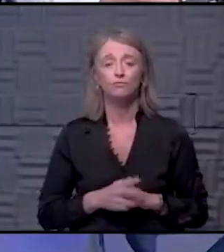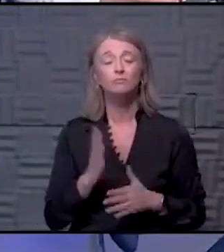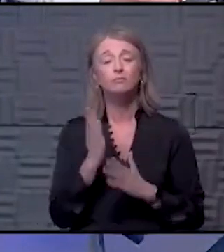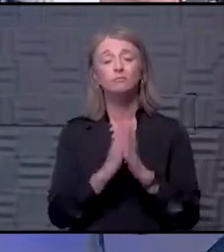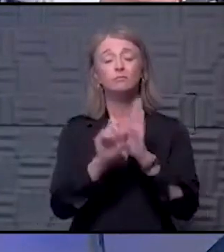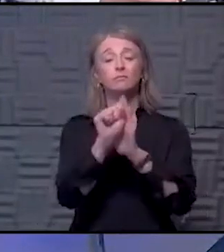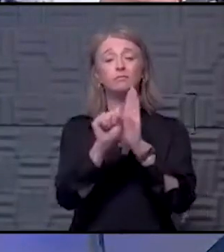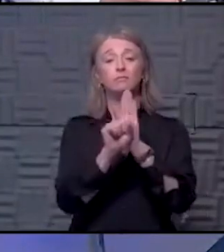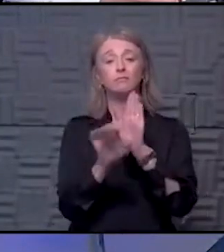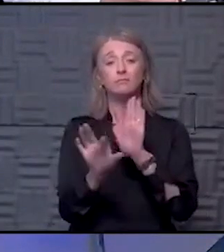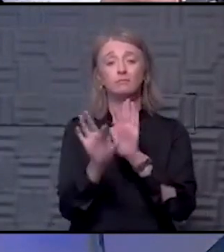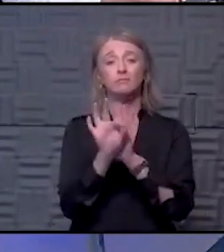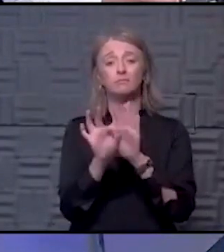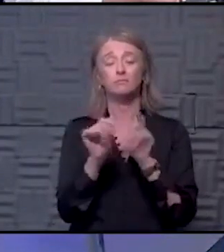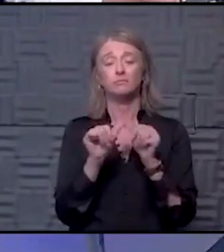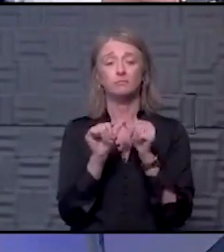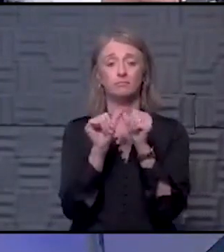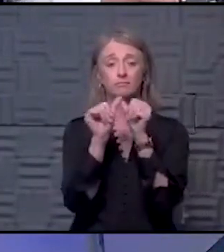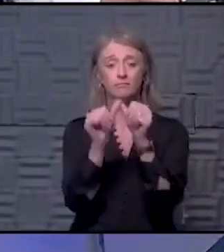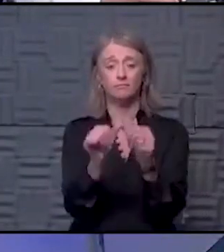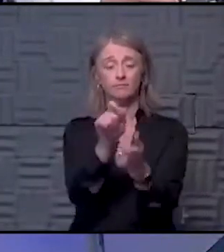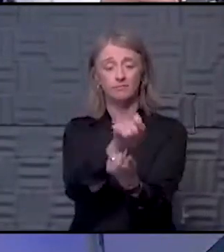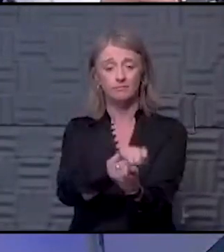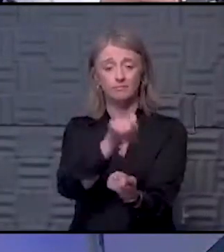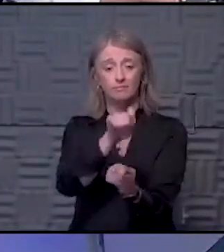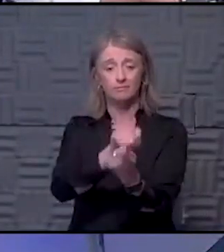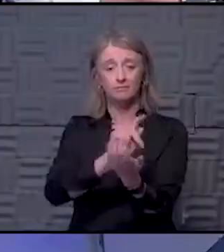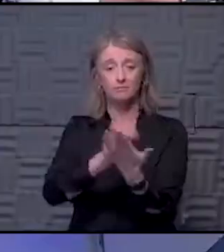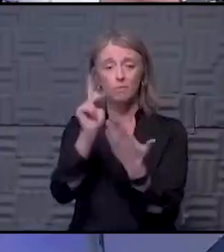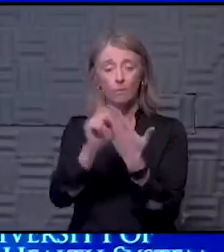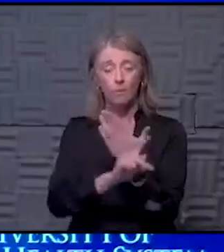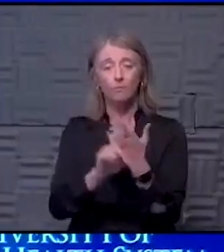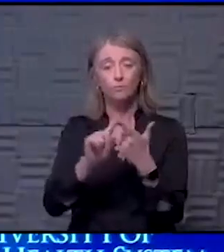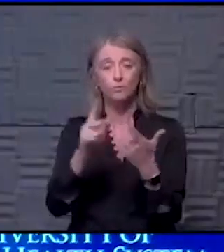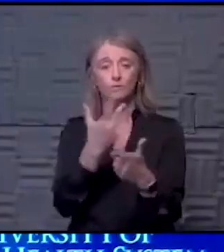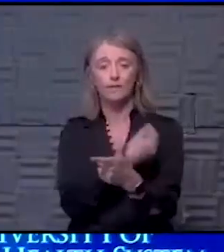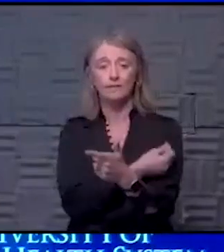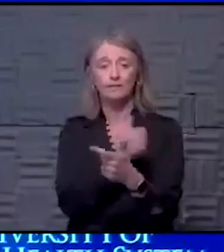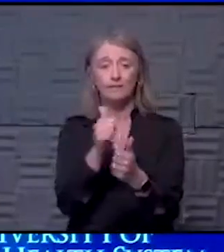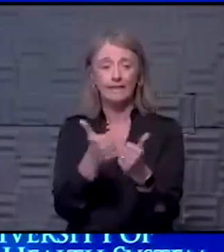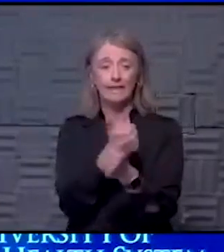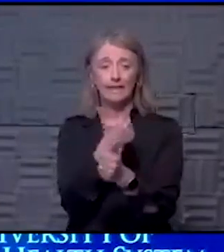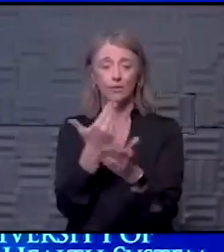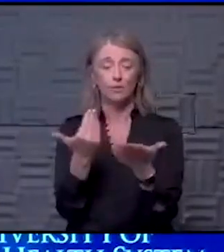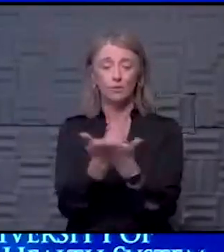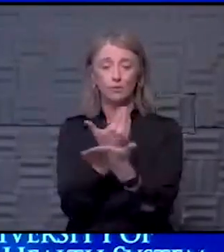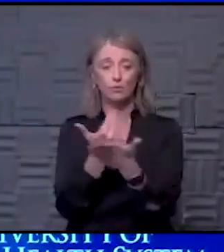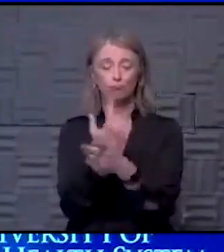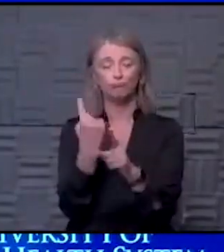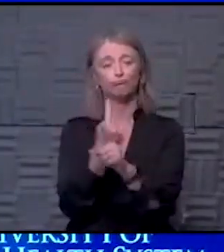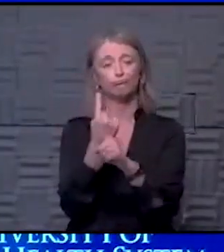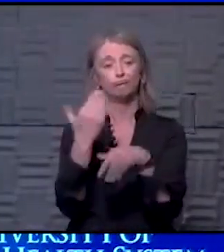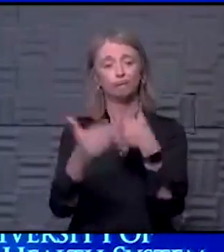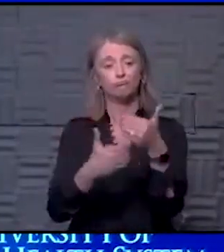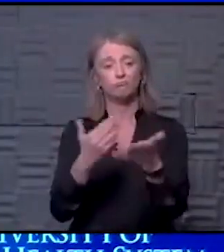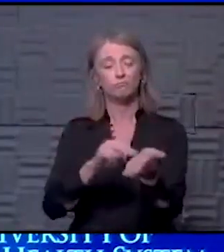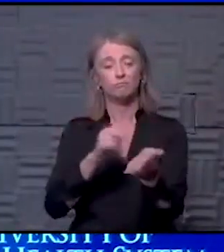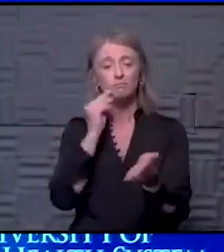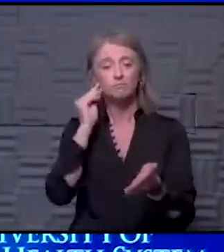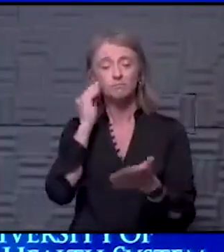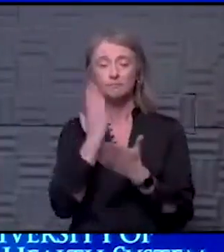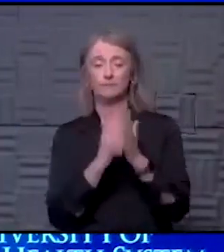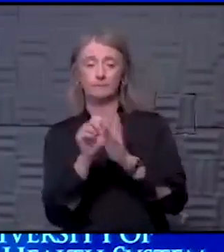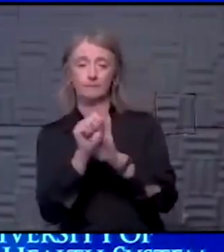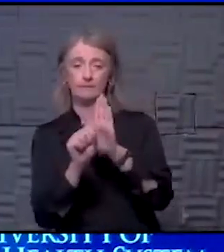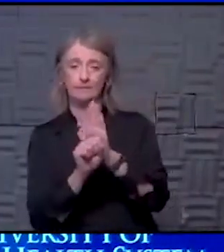states have chosen to continue specific programs to vaccinate anyone new on a regular basis in a skilled nursing facility. Other